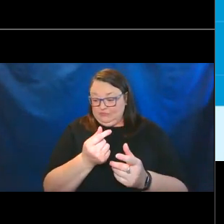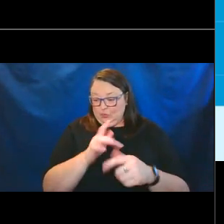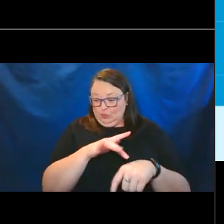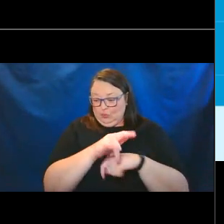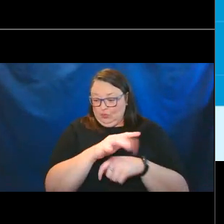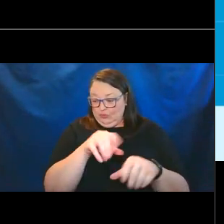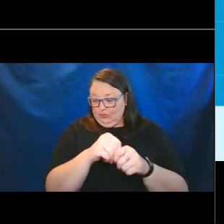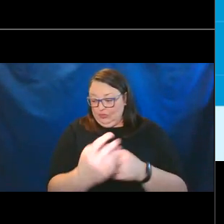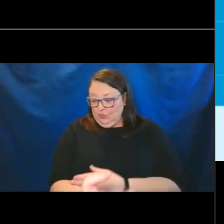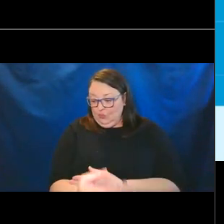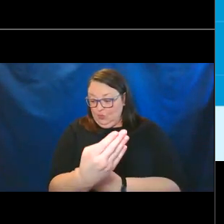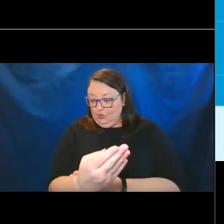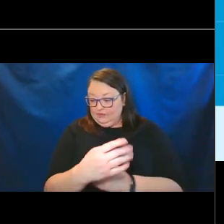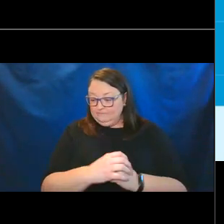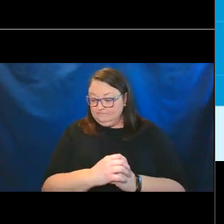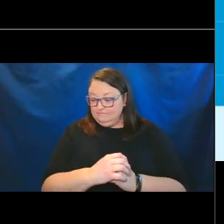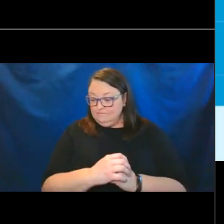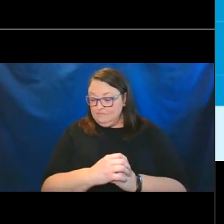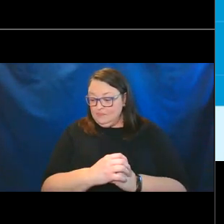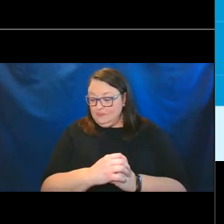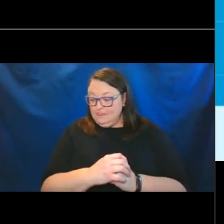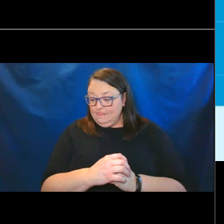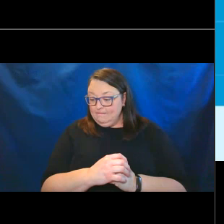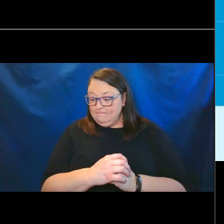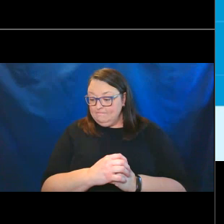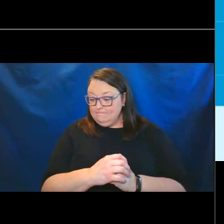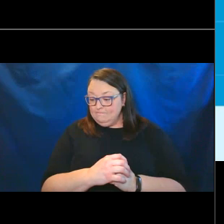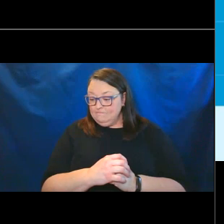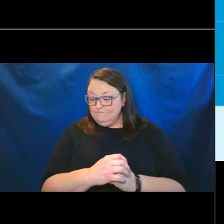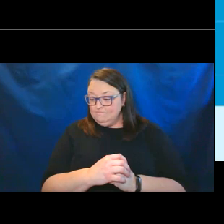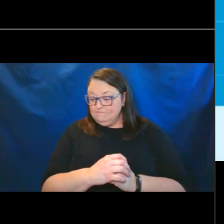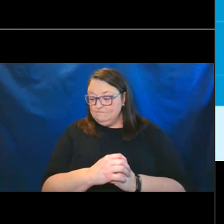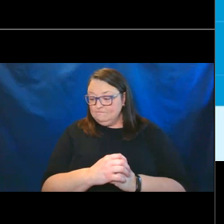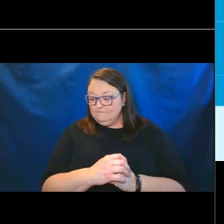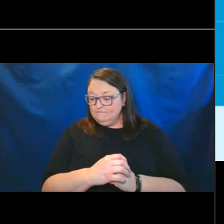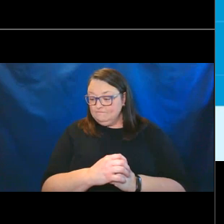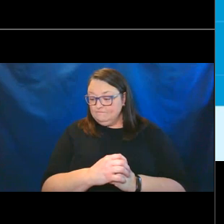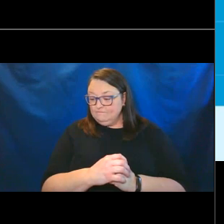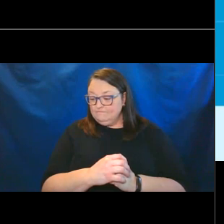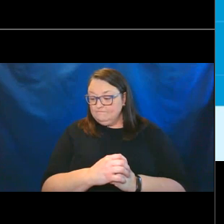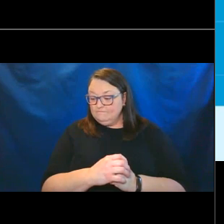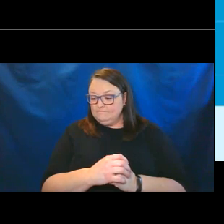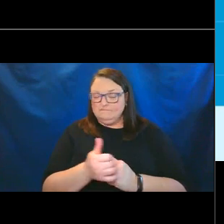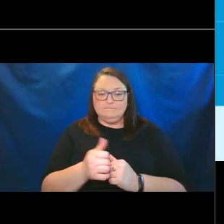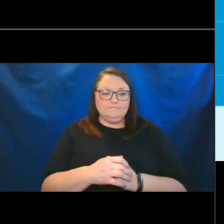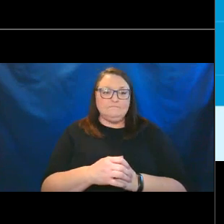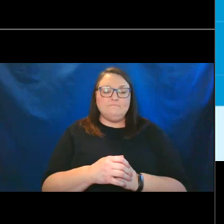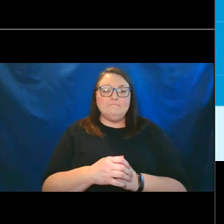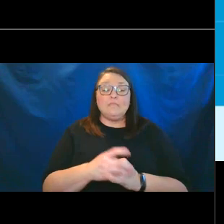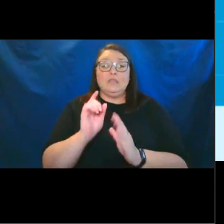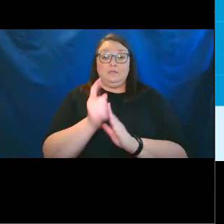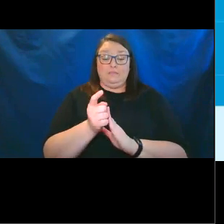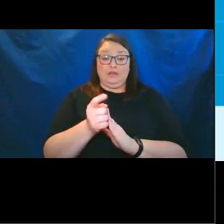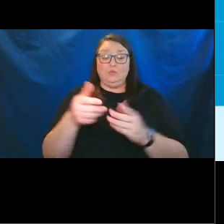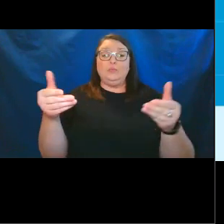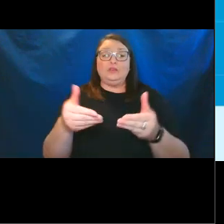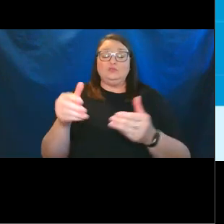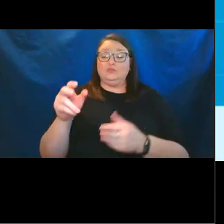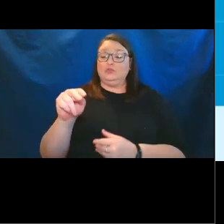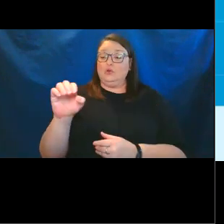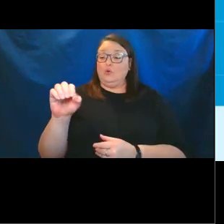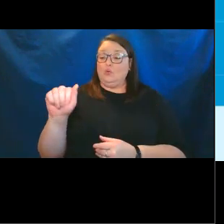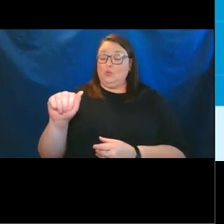Mountain Time, I guess. So I've just, in a minute, you're going to be introduced to the NOAA, the federal